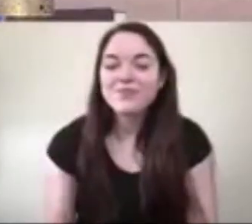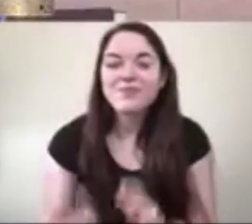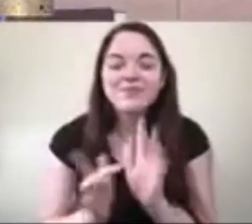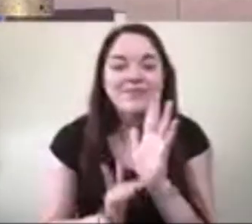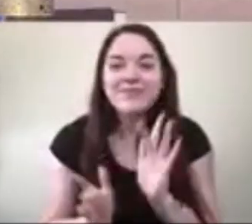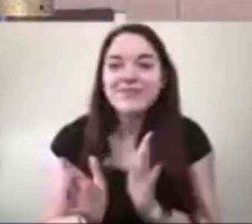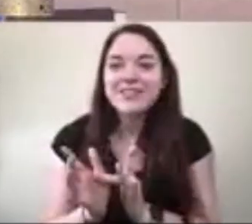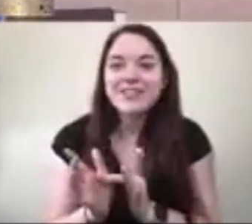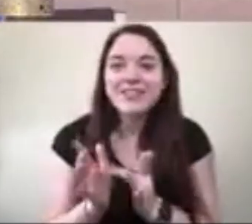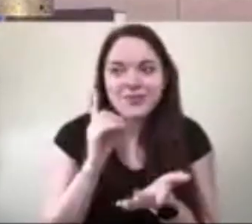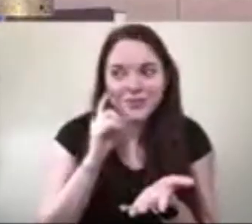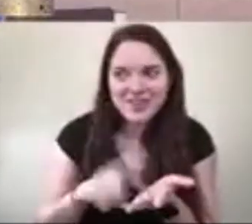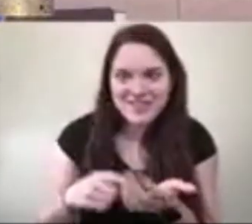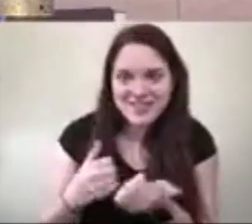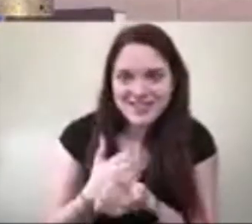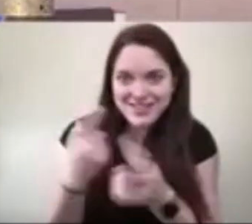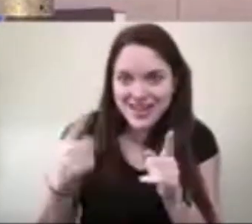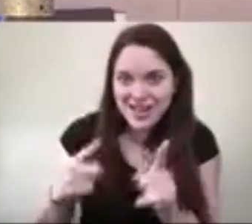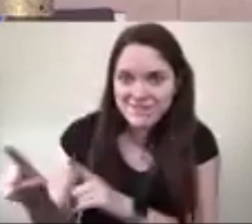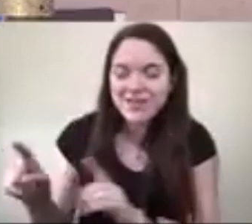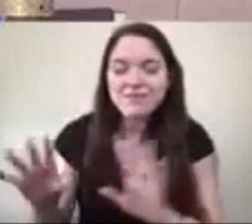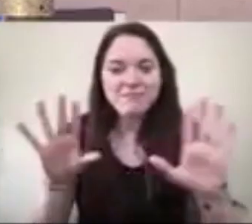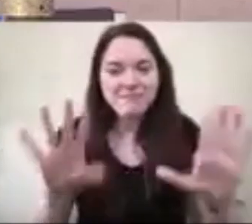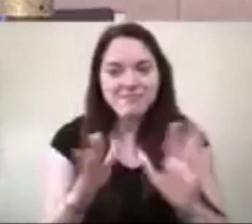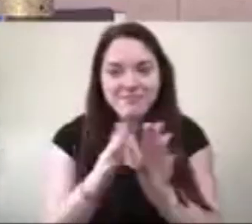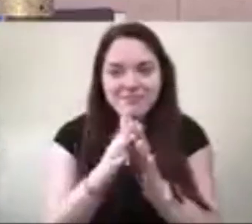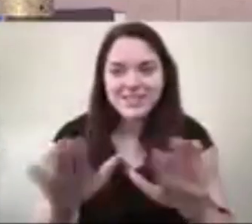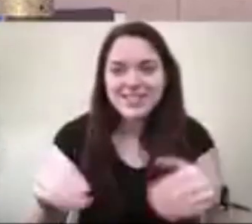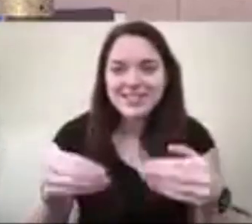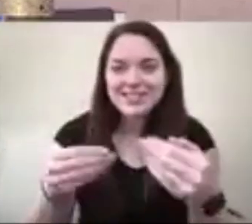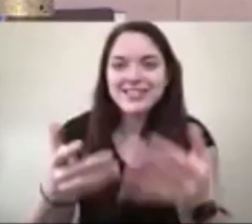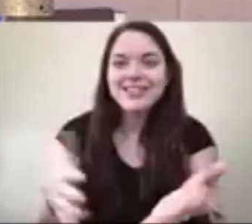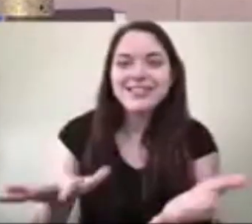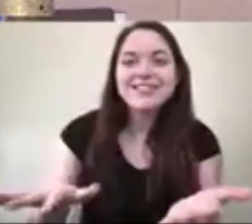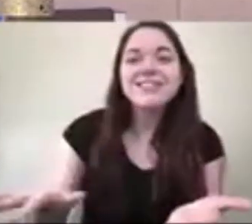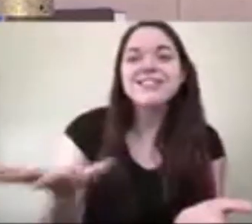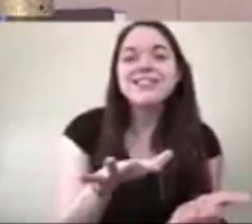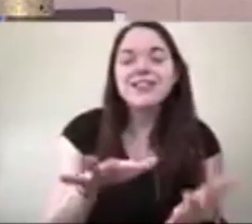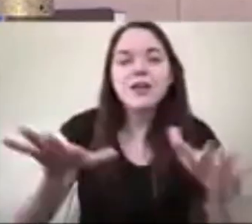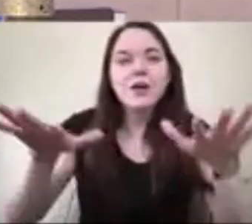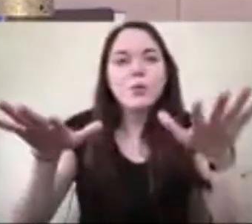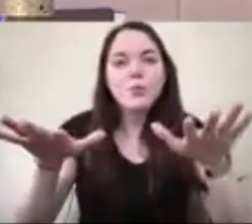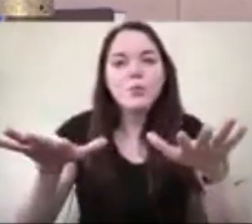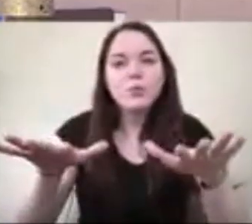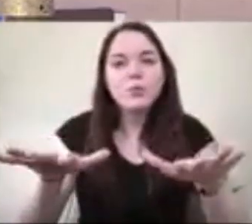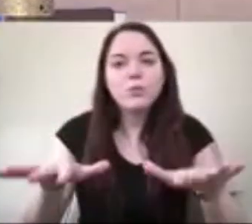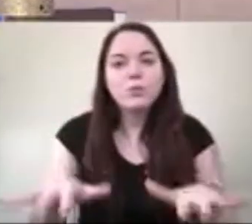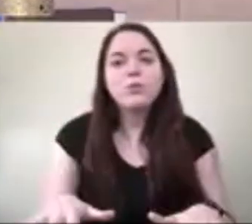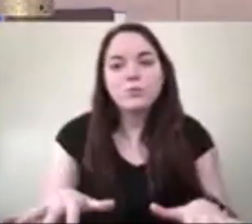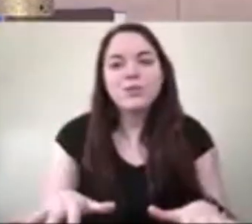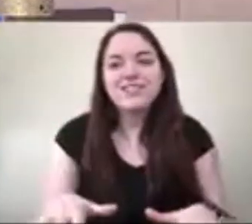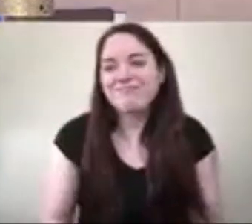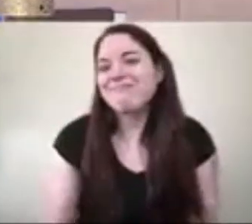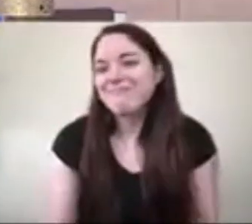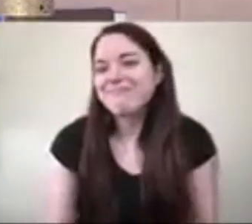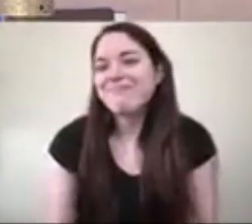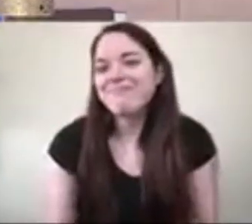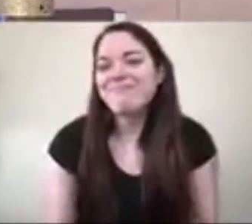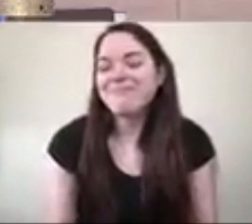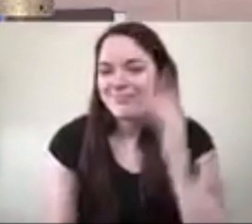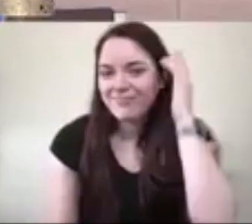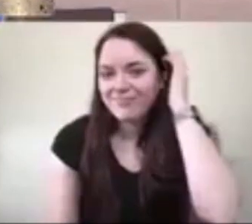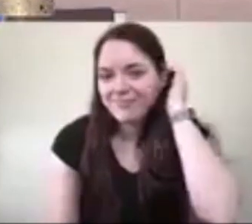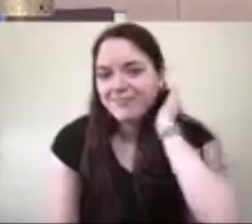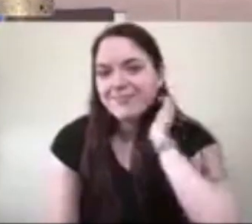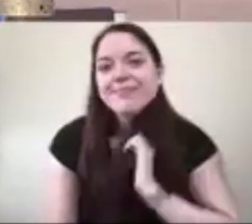peace be with you. And ultimately that peace begins to settle on them. And here's an important distinction